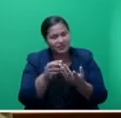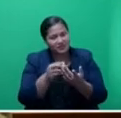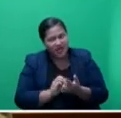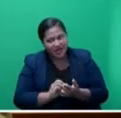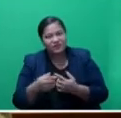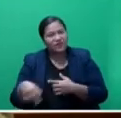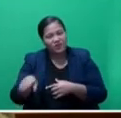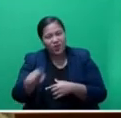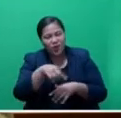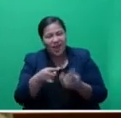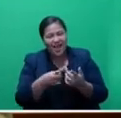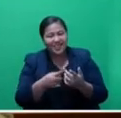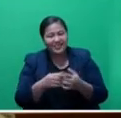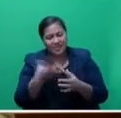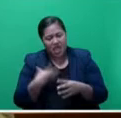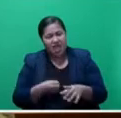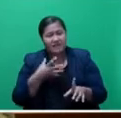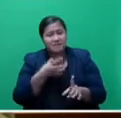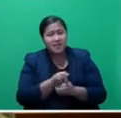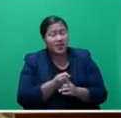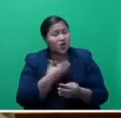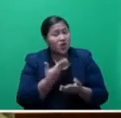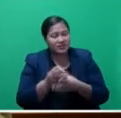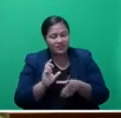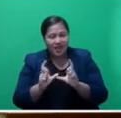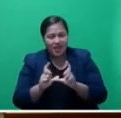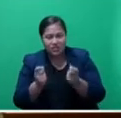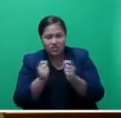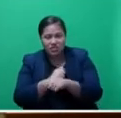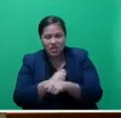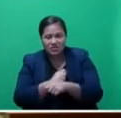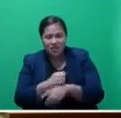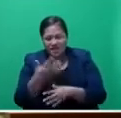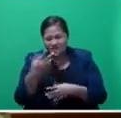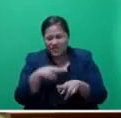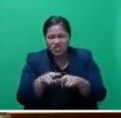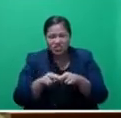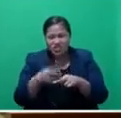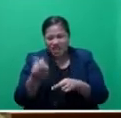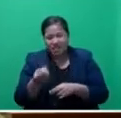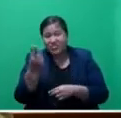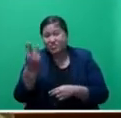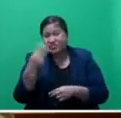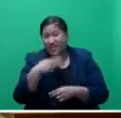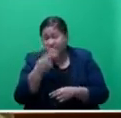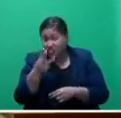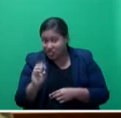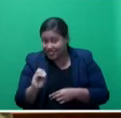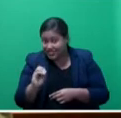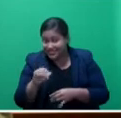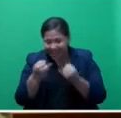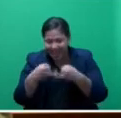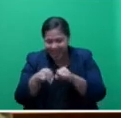to the effects of climate change. Fiji has approximately 330 islands, of which